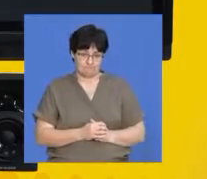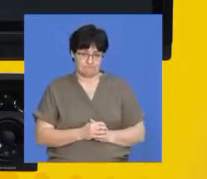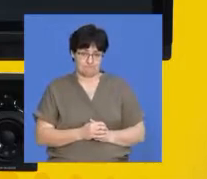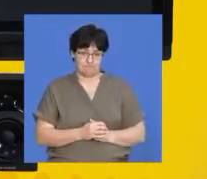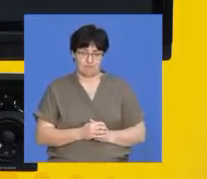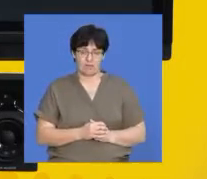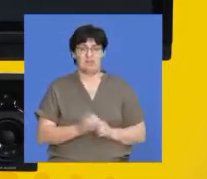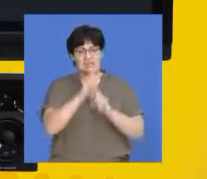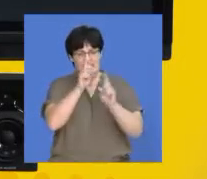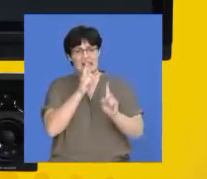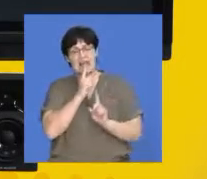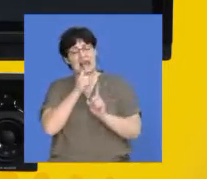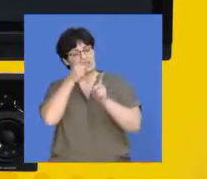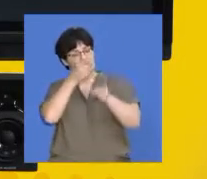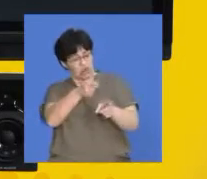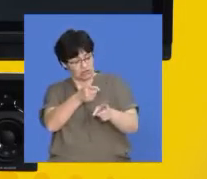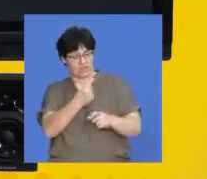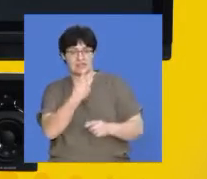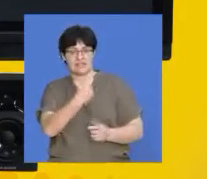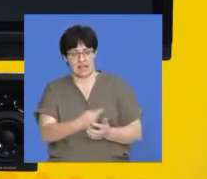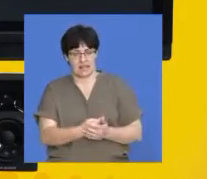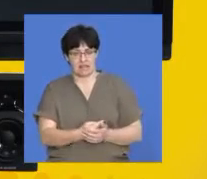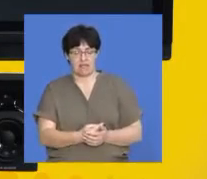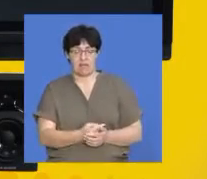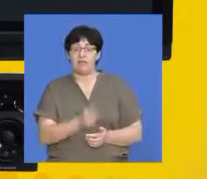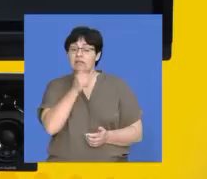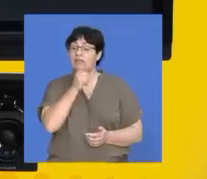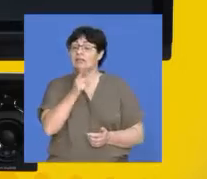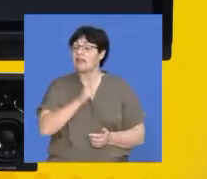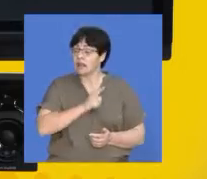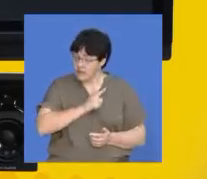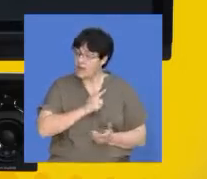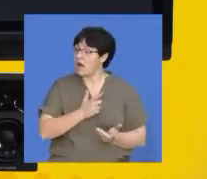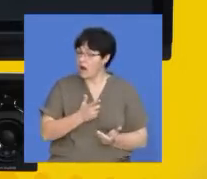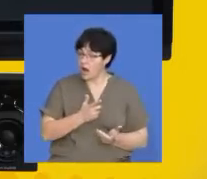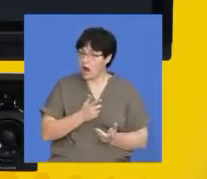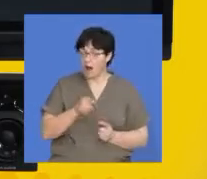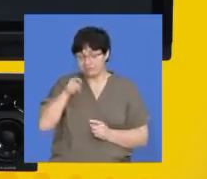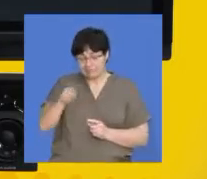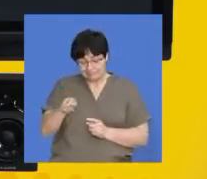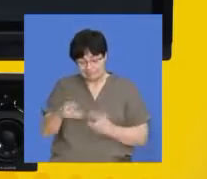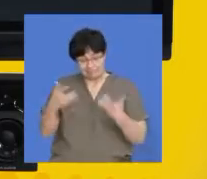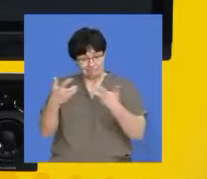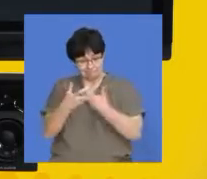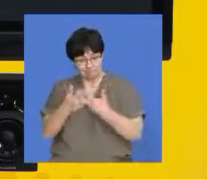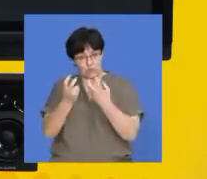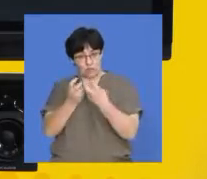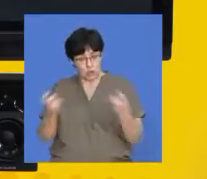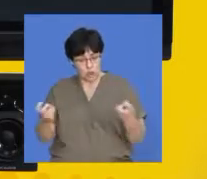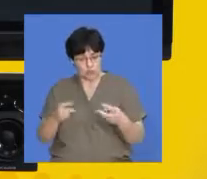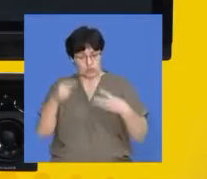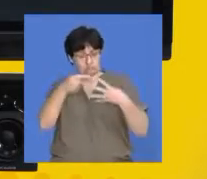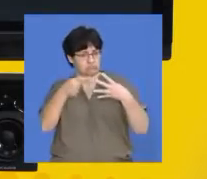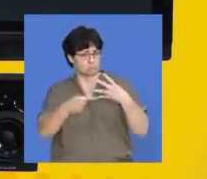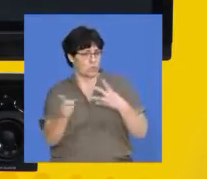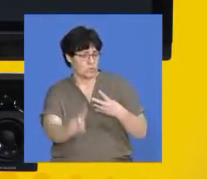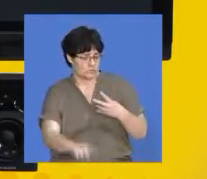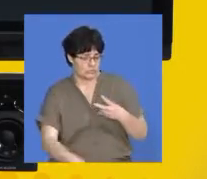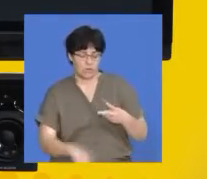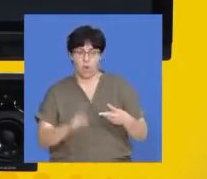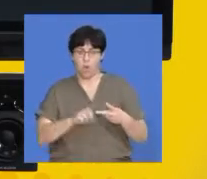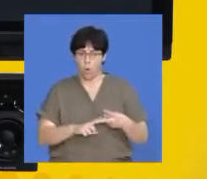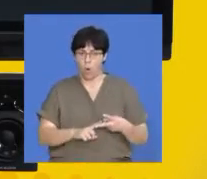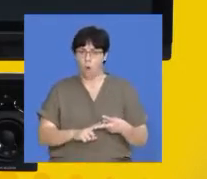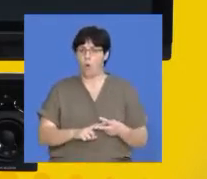you will see the instruction in the question. It will tell you that according to the source, what was this and this? Or what were the